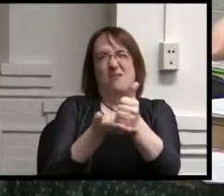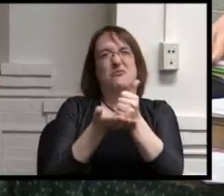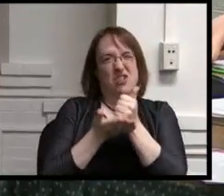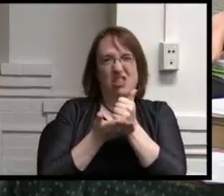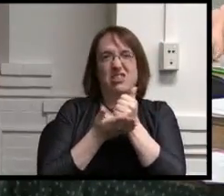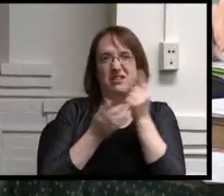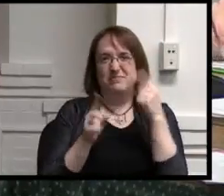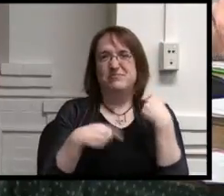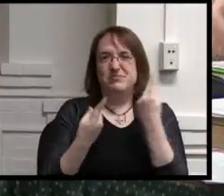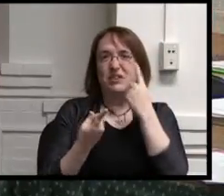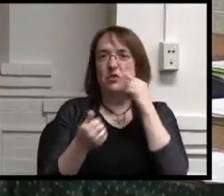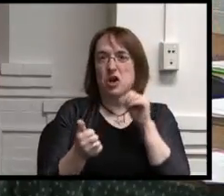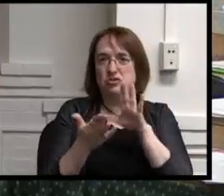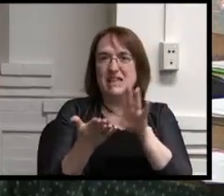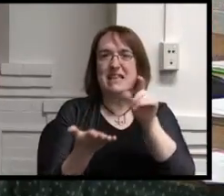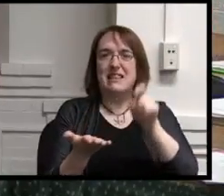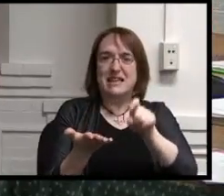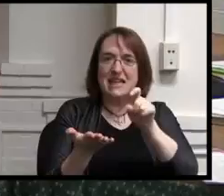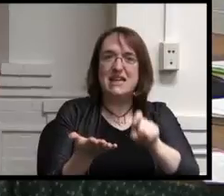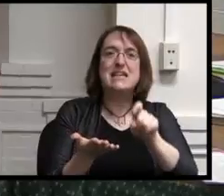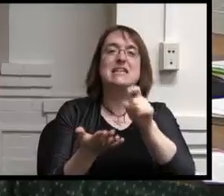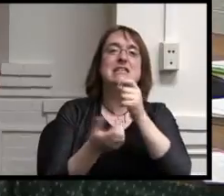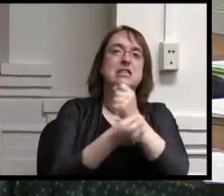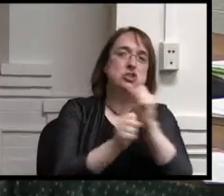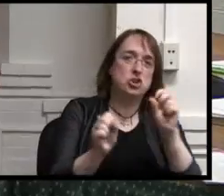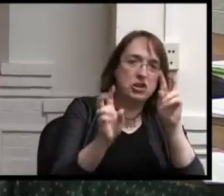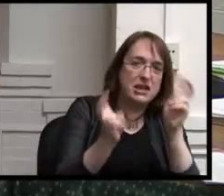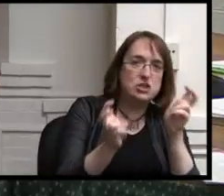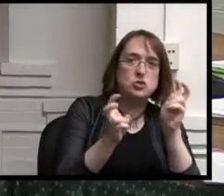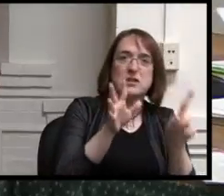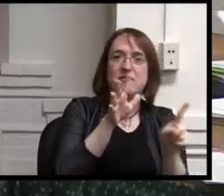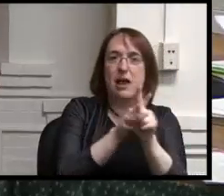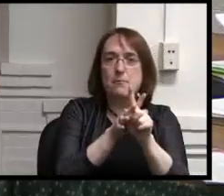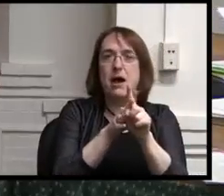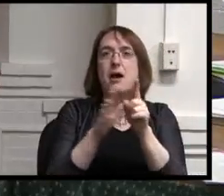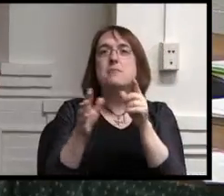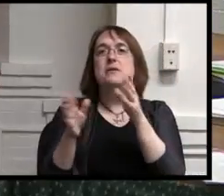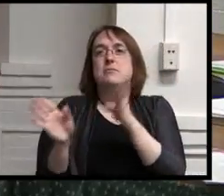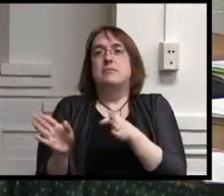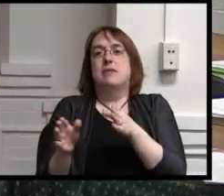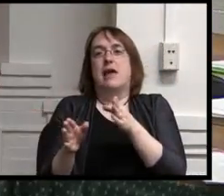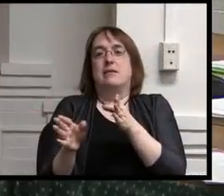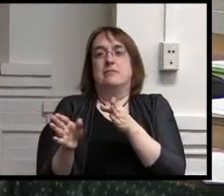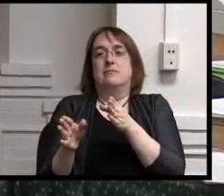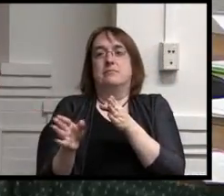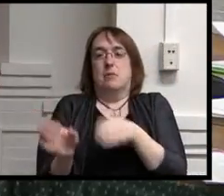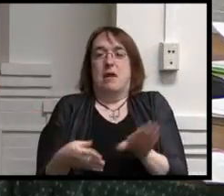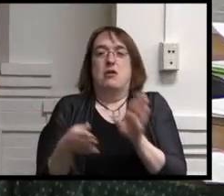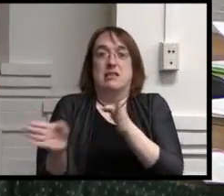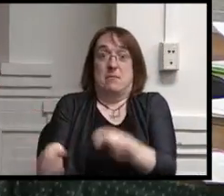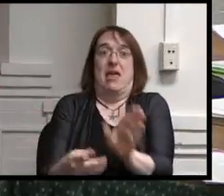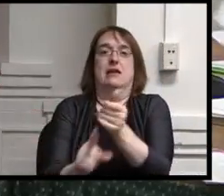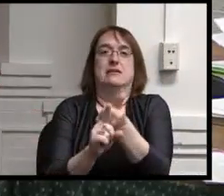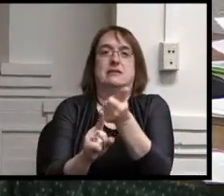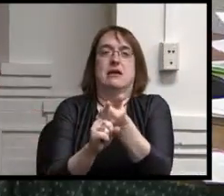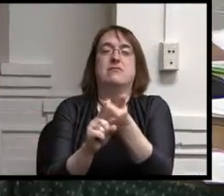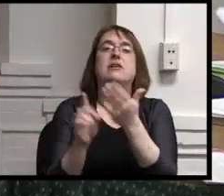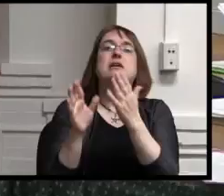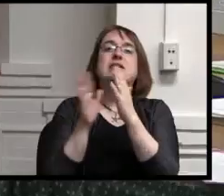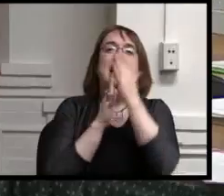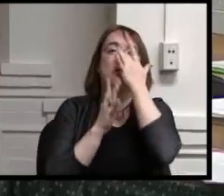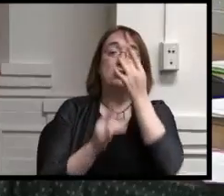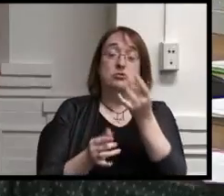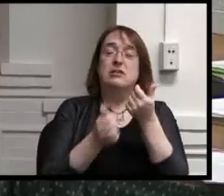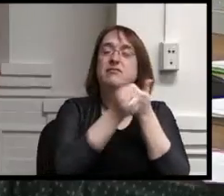to us just in addressing our needs to date and the security issues and preparing this plan, We do think that it's in the town's best interest to